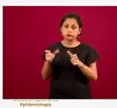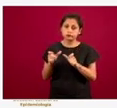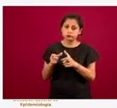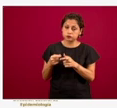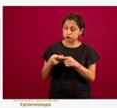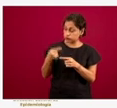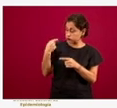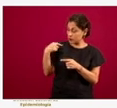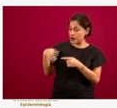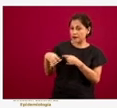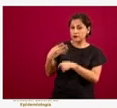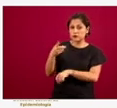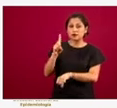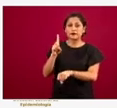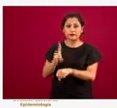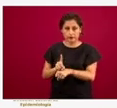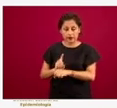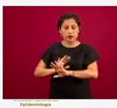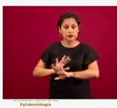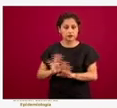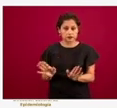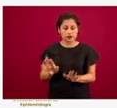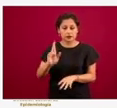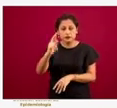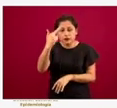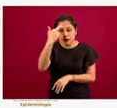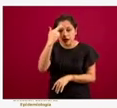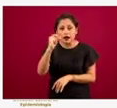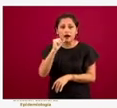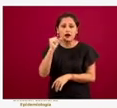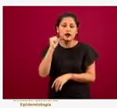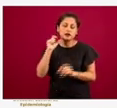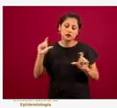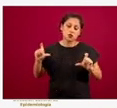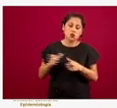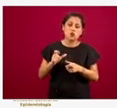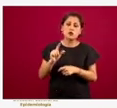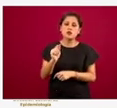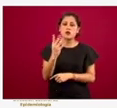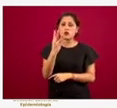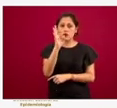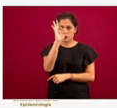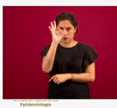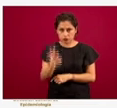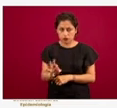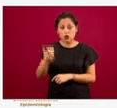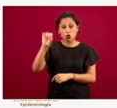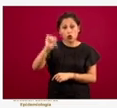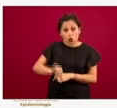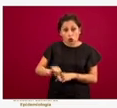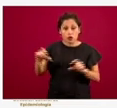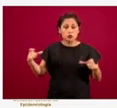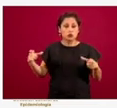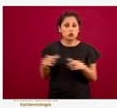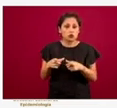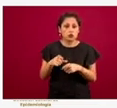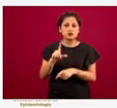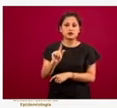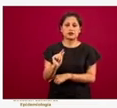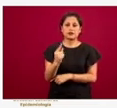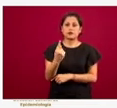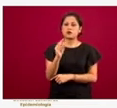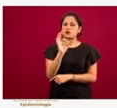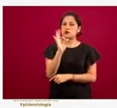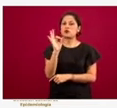We can see the proportion of cases has been decreasing during the past 14 days. We